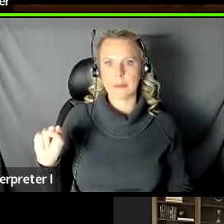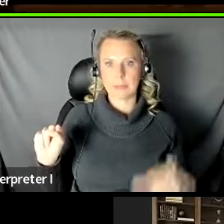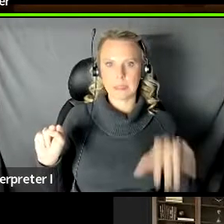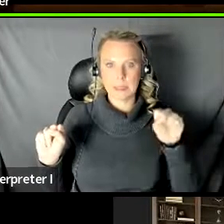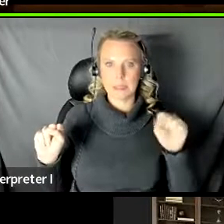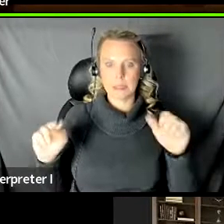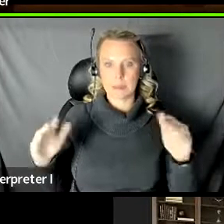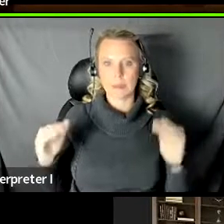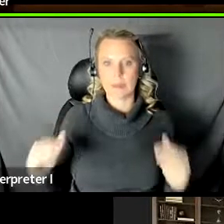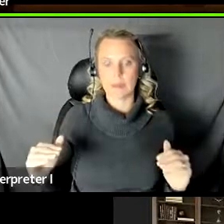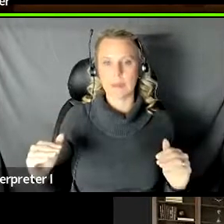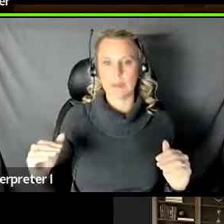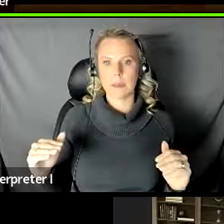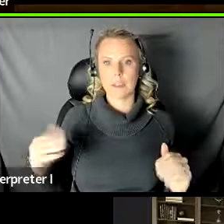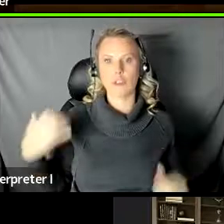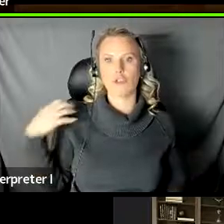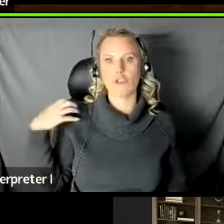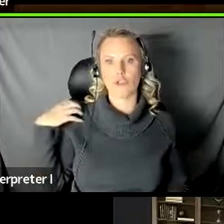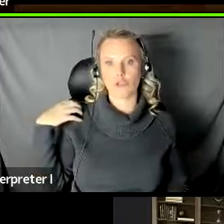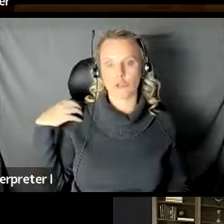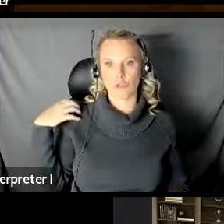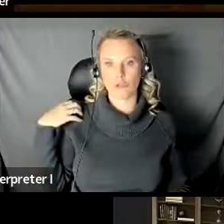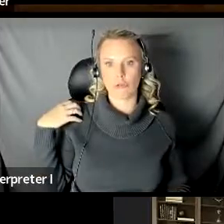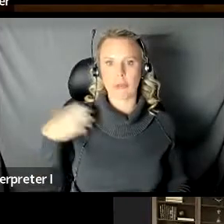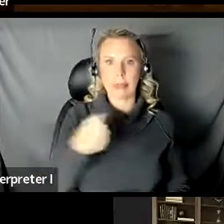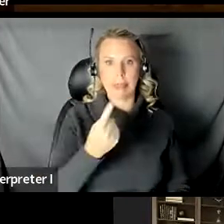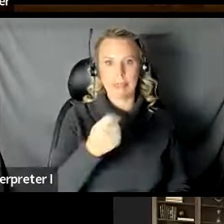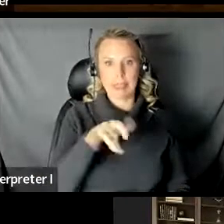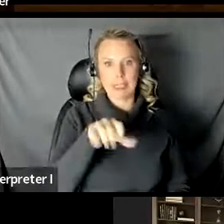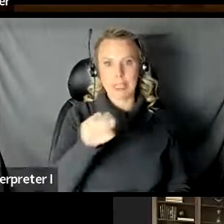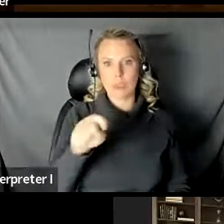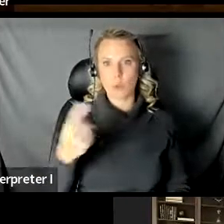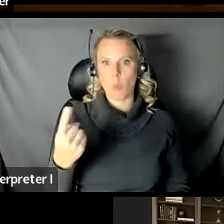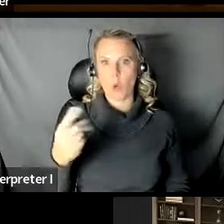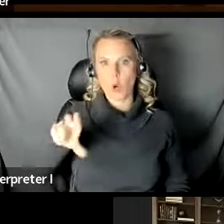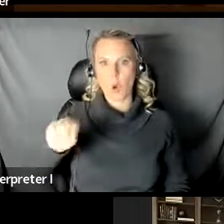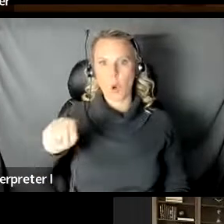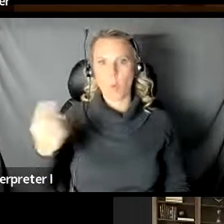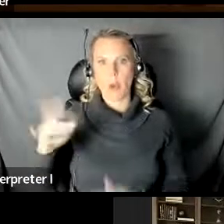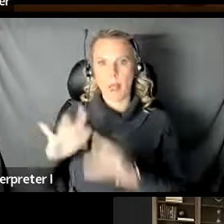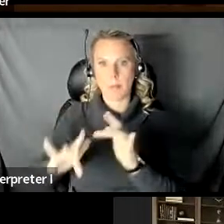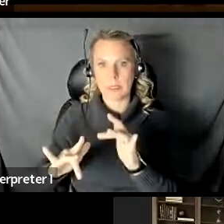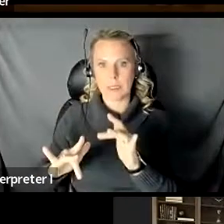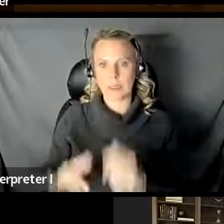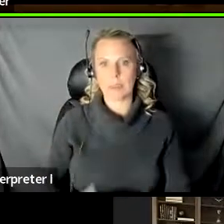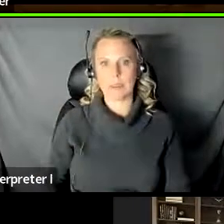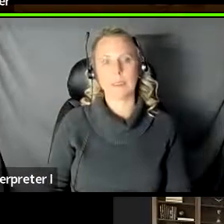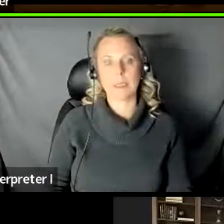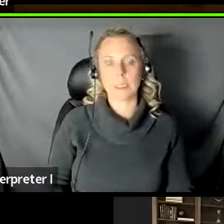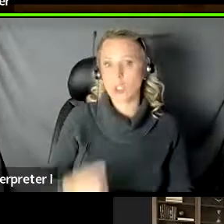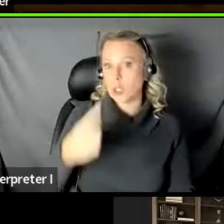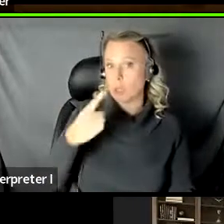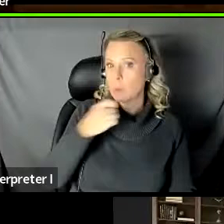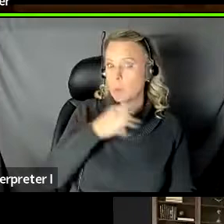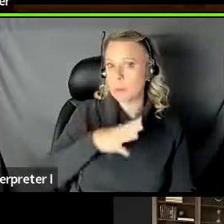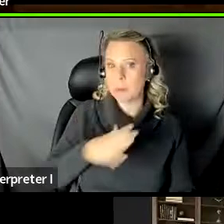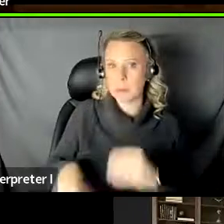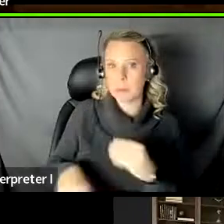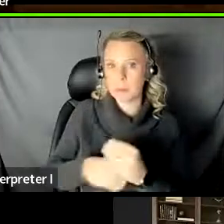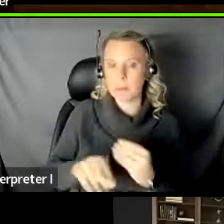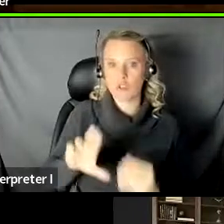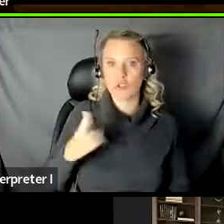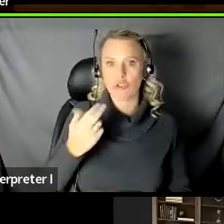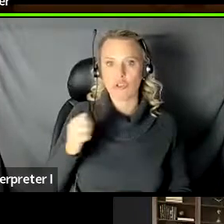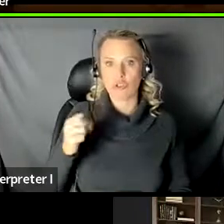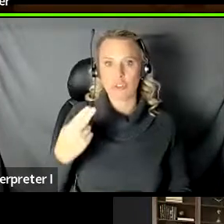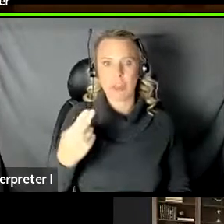Yes. Councilmember Allen votes yes. Mr. Chairman, there are 11 yeses, 1 no, and 1 absent. Can I, Councilmember Che? I'd